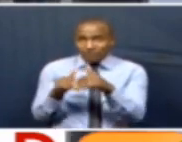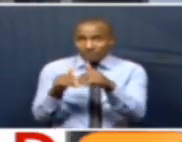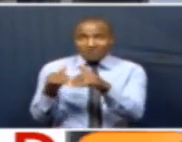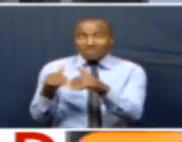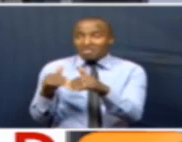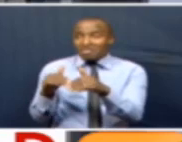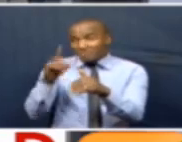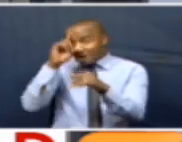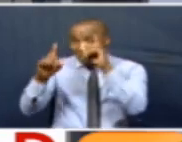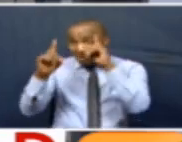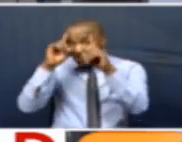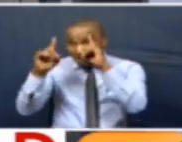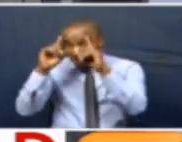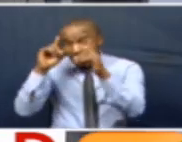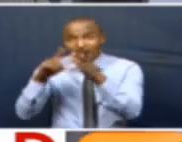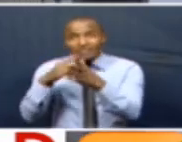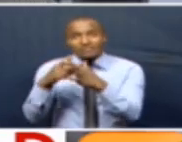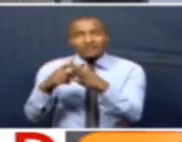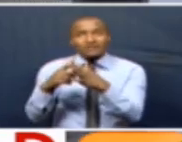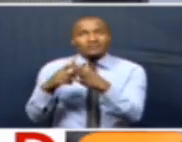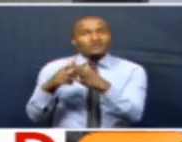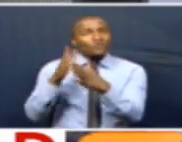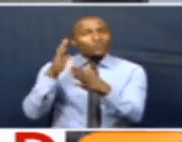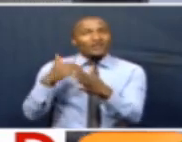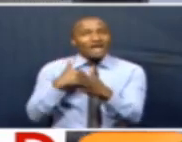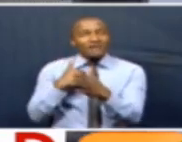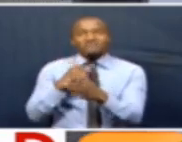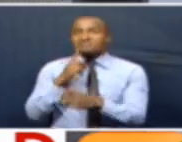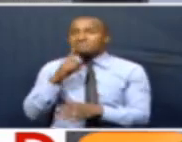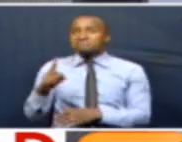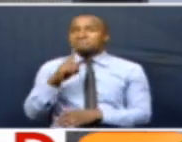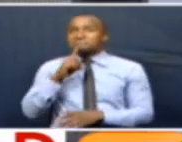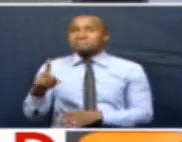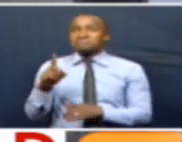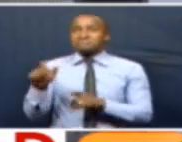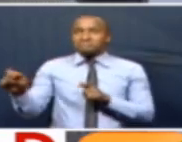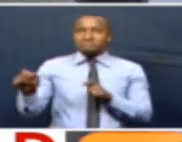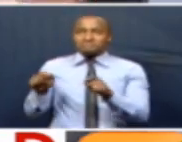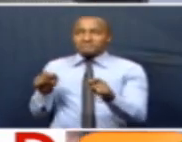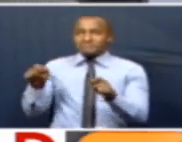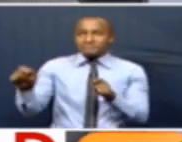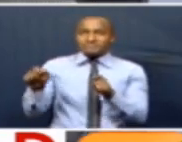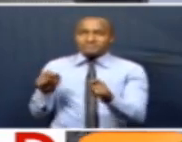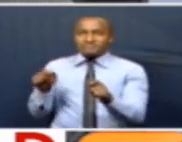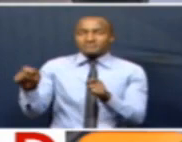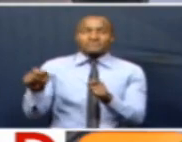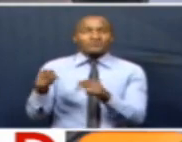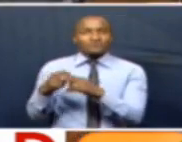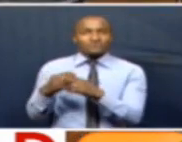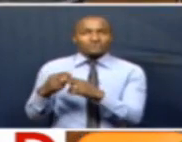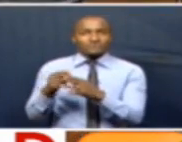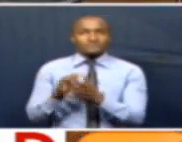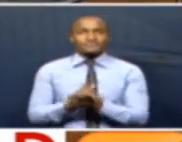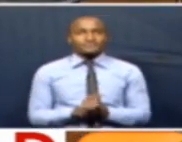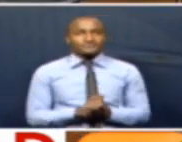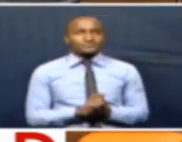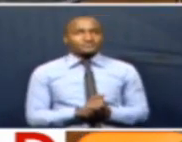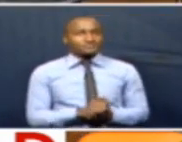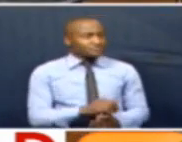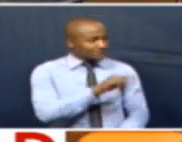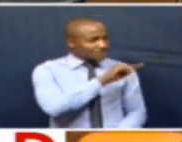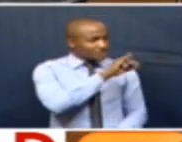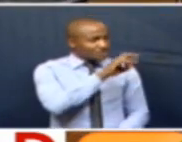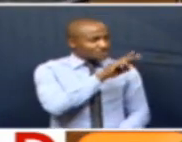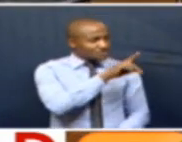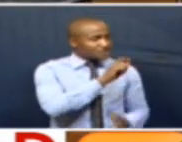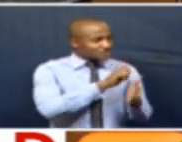aimlessly, then you are going to have a dictatorship within you very soon. Njeru Kathangu is the Secretary